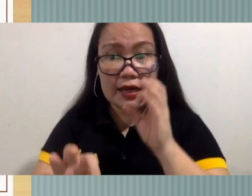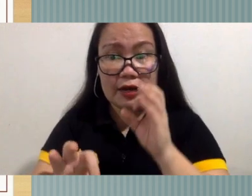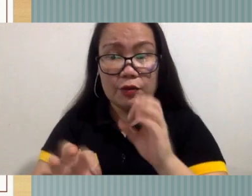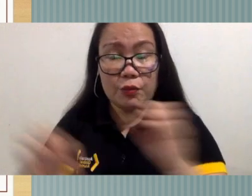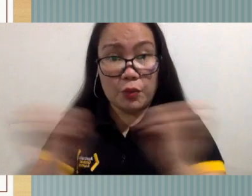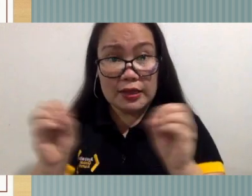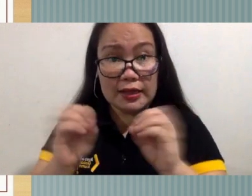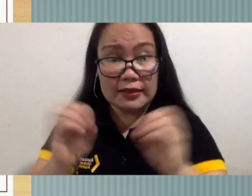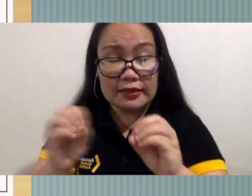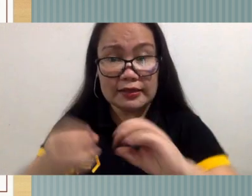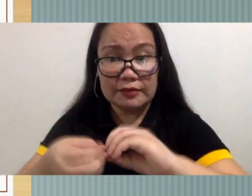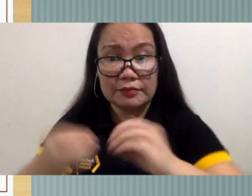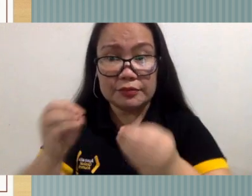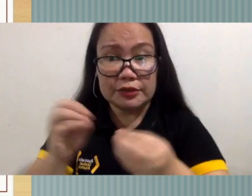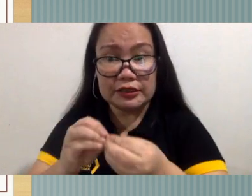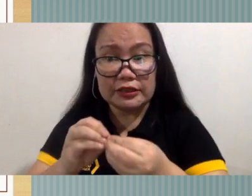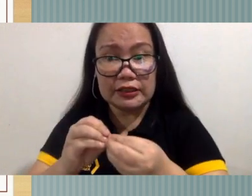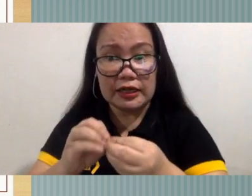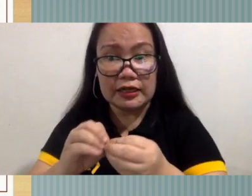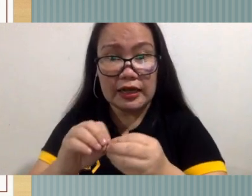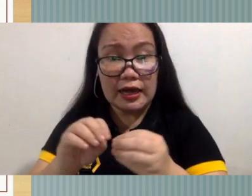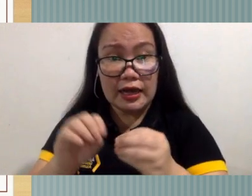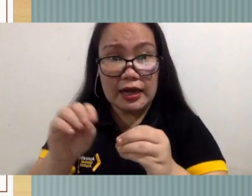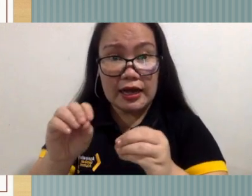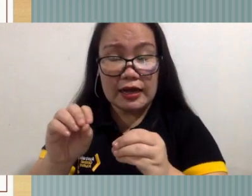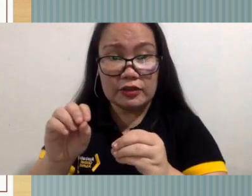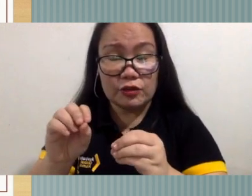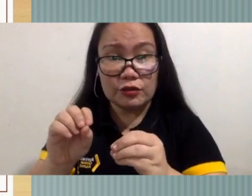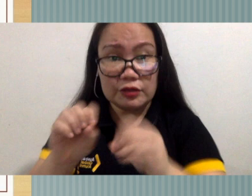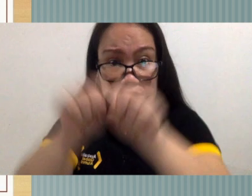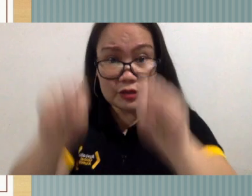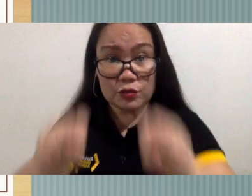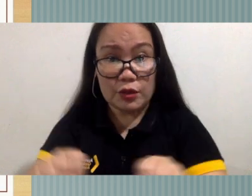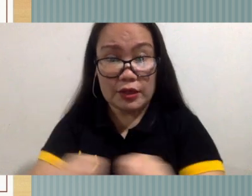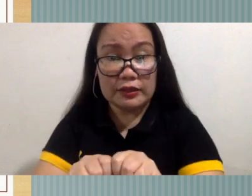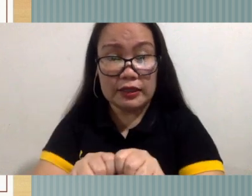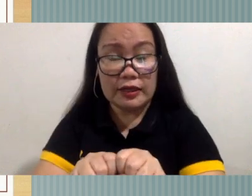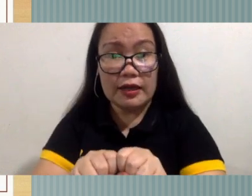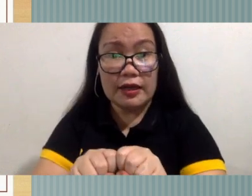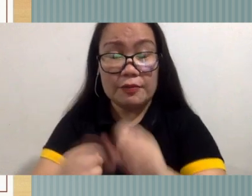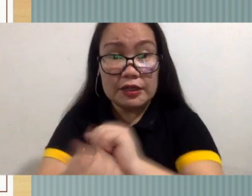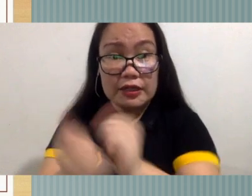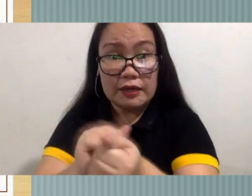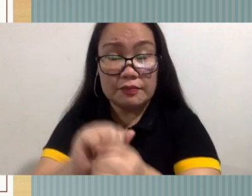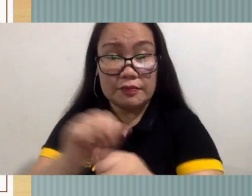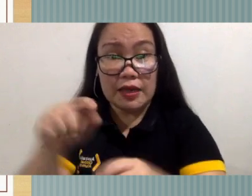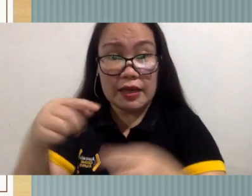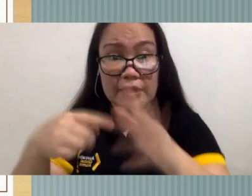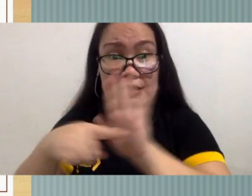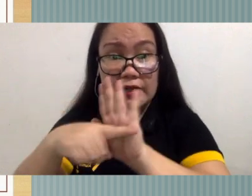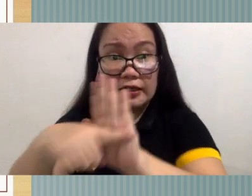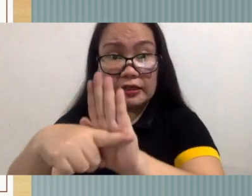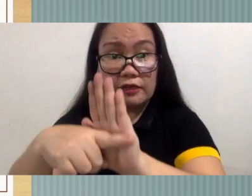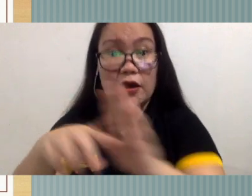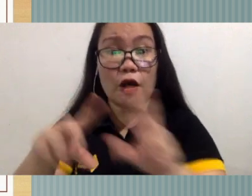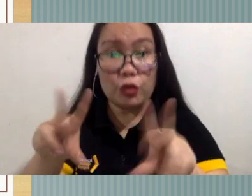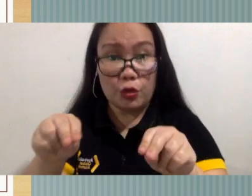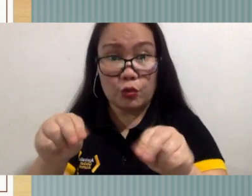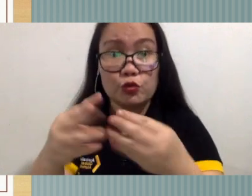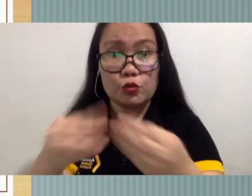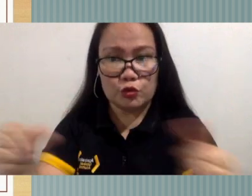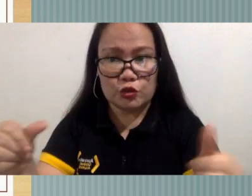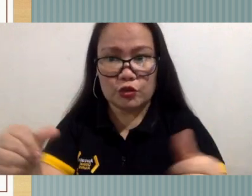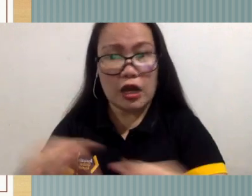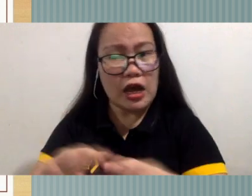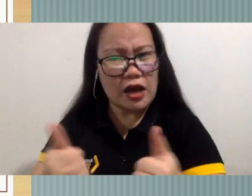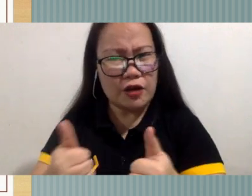ang product ay negative. So, it has no solutions. Alright, how do we read this